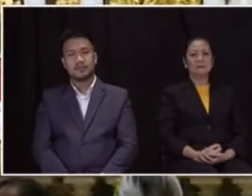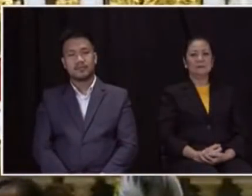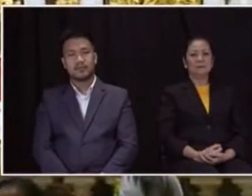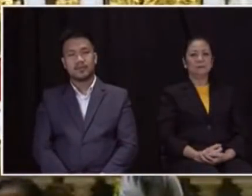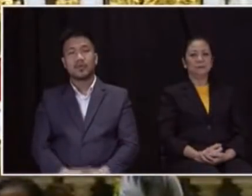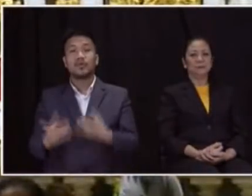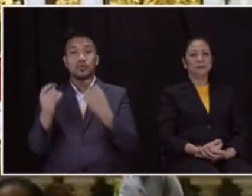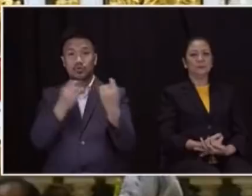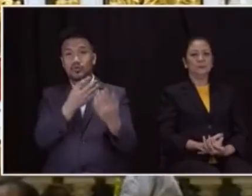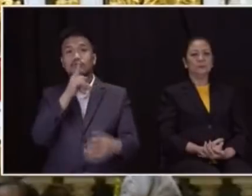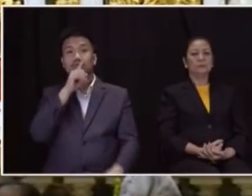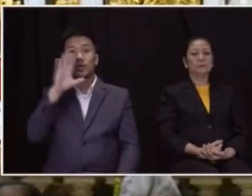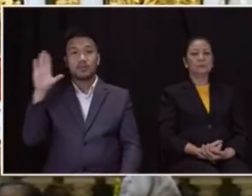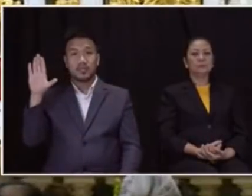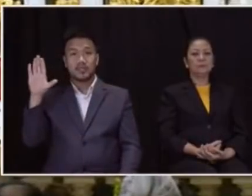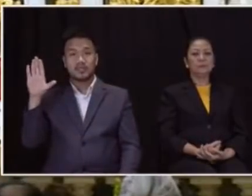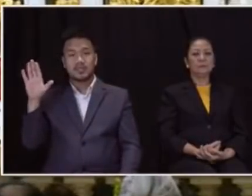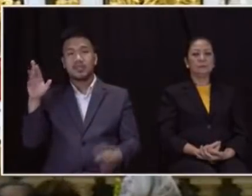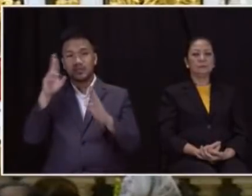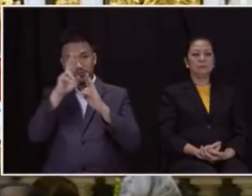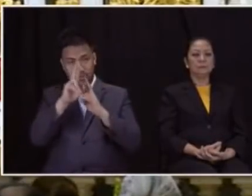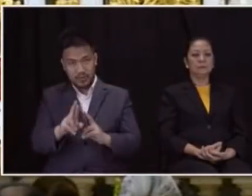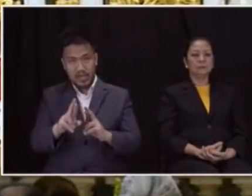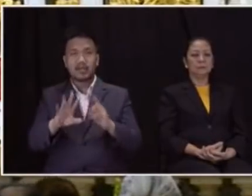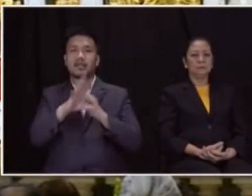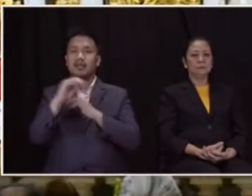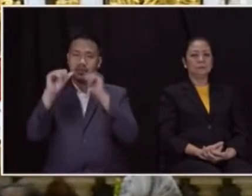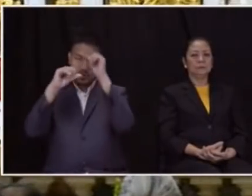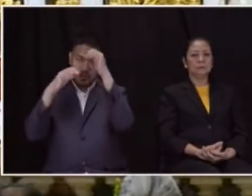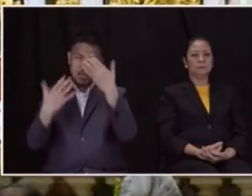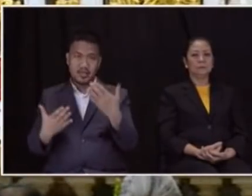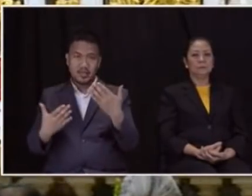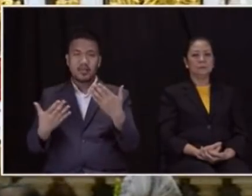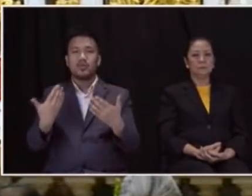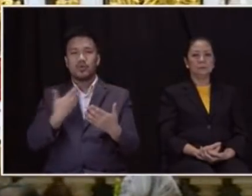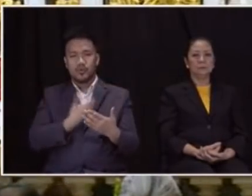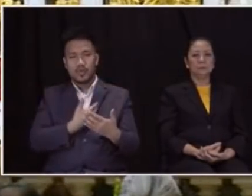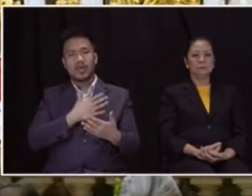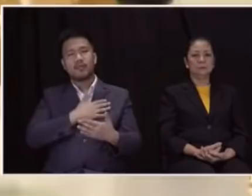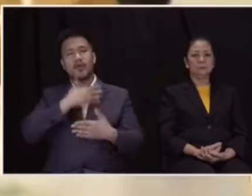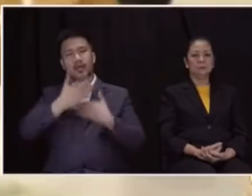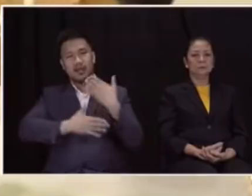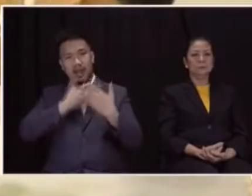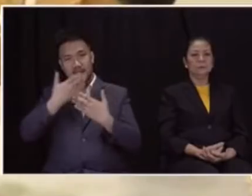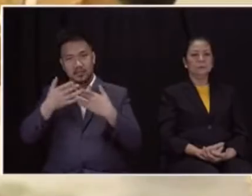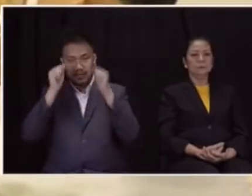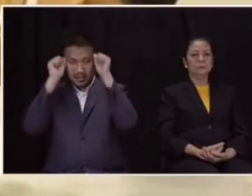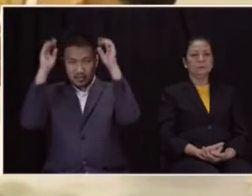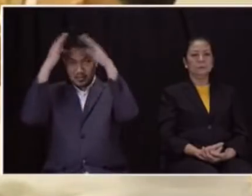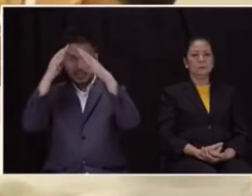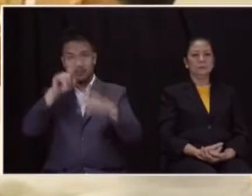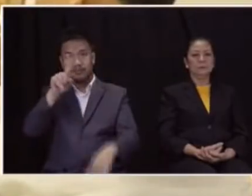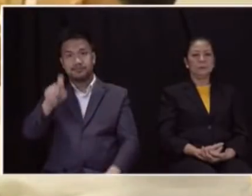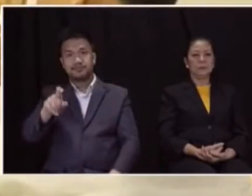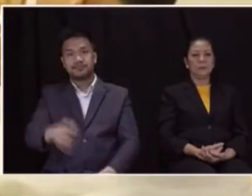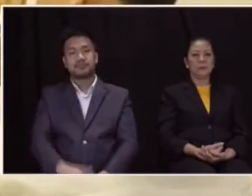Do you promise respect and obedience to me and my successors? I